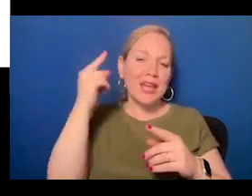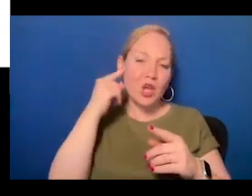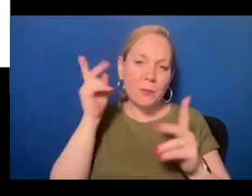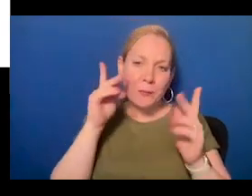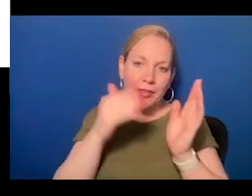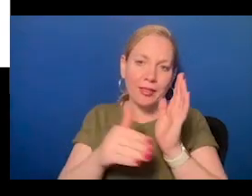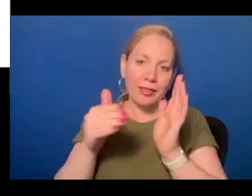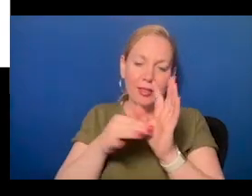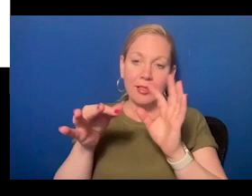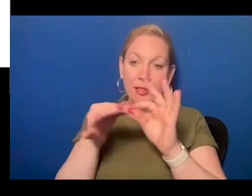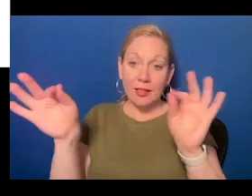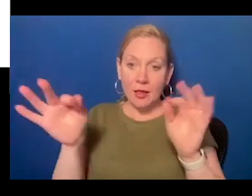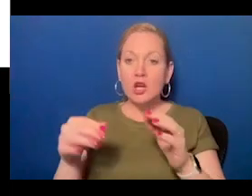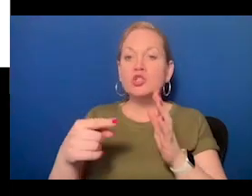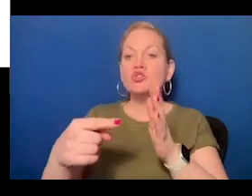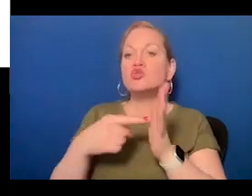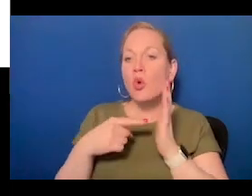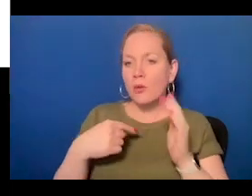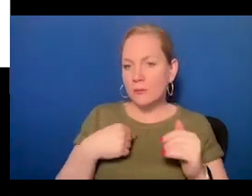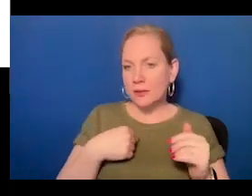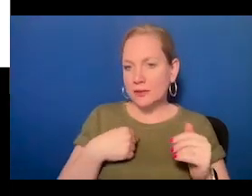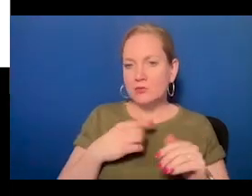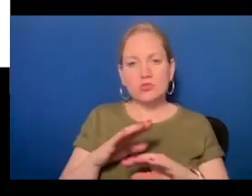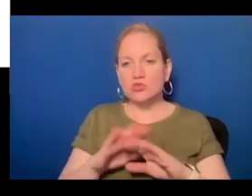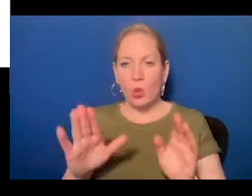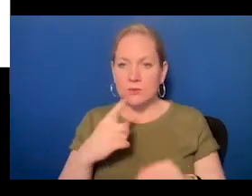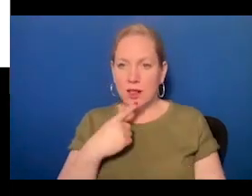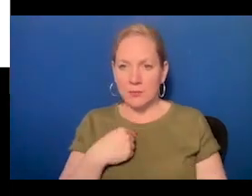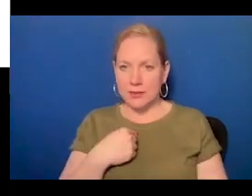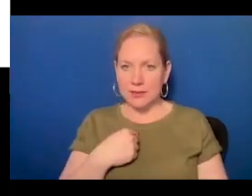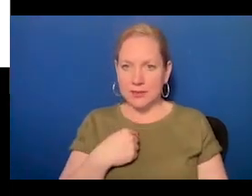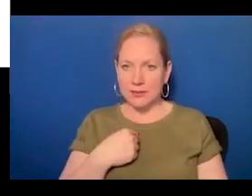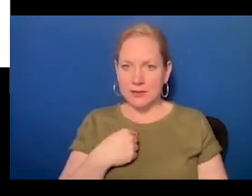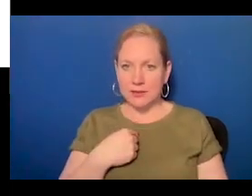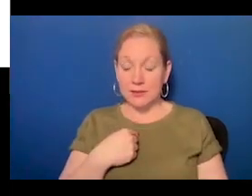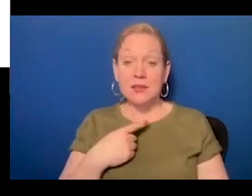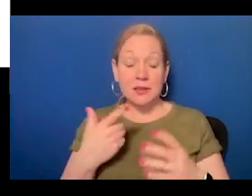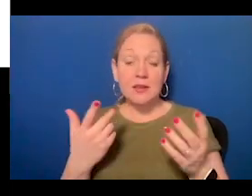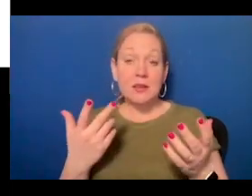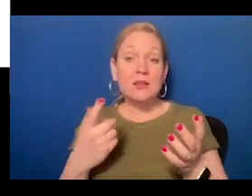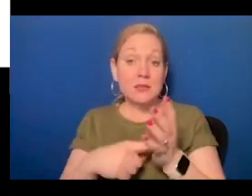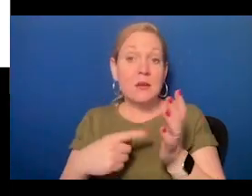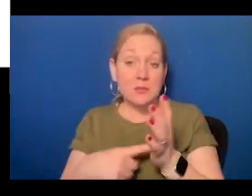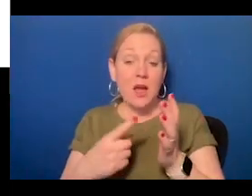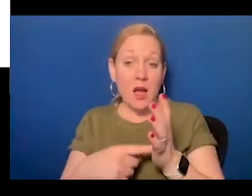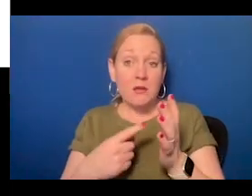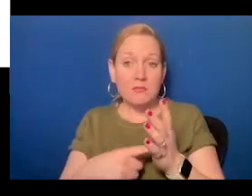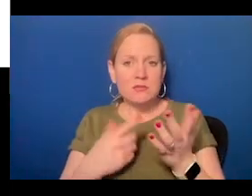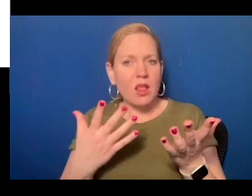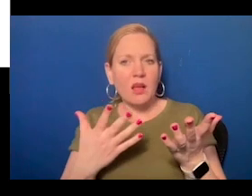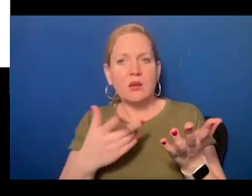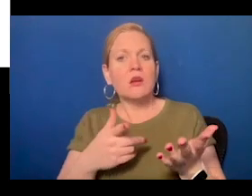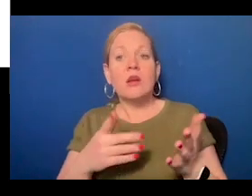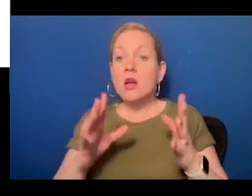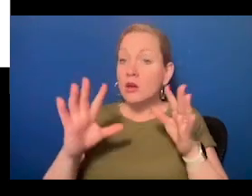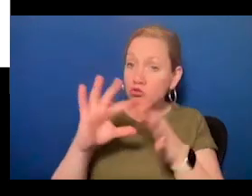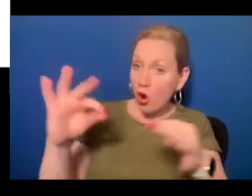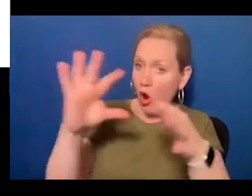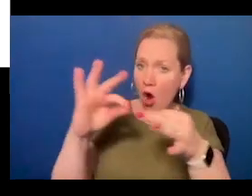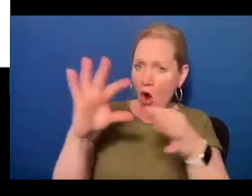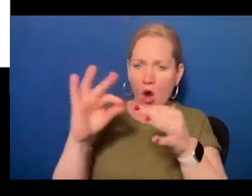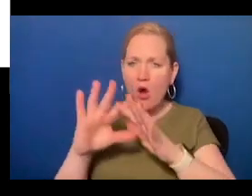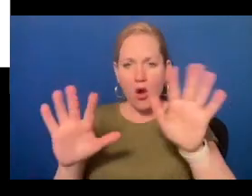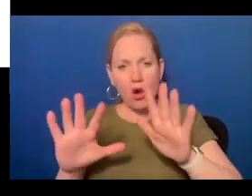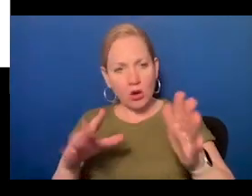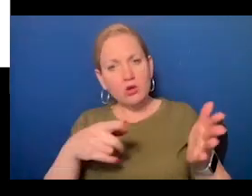But I do think that there's something called show me, don't tell me that you'll hear a lot when people are talking about